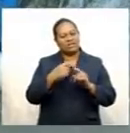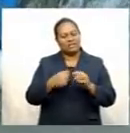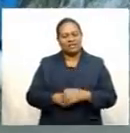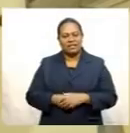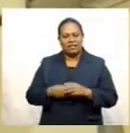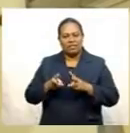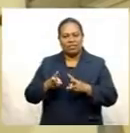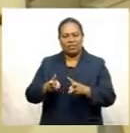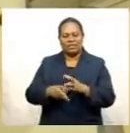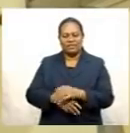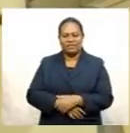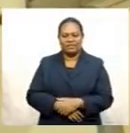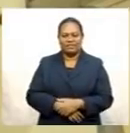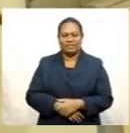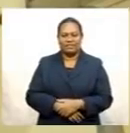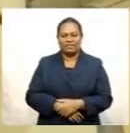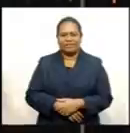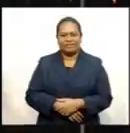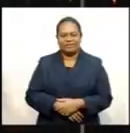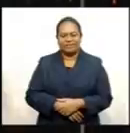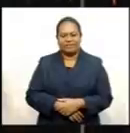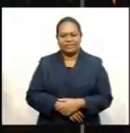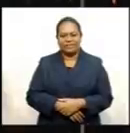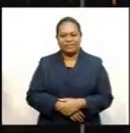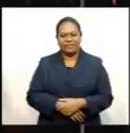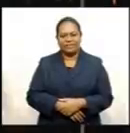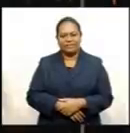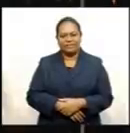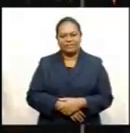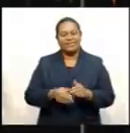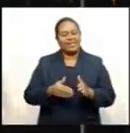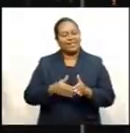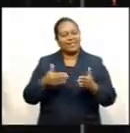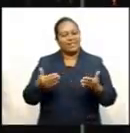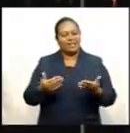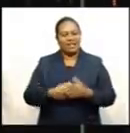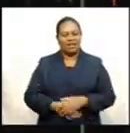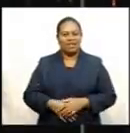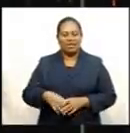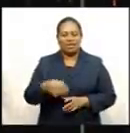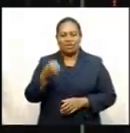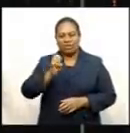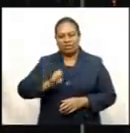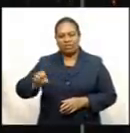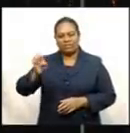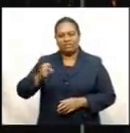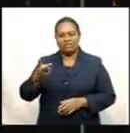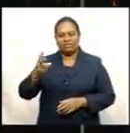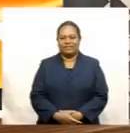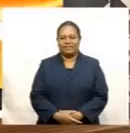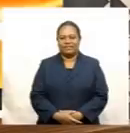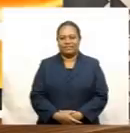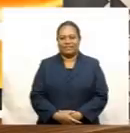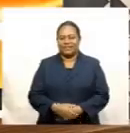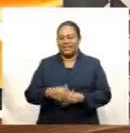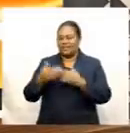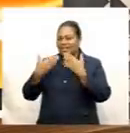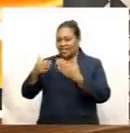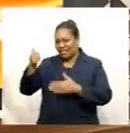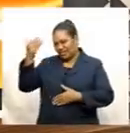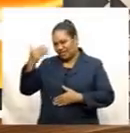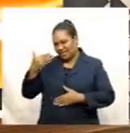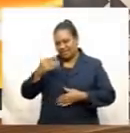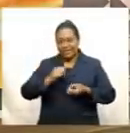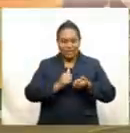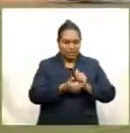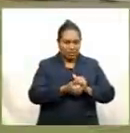balance. Kelly Vathala, FBC News. And all your latest Euro 2020 action and more in sports. Yunakan, good evening.